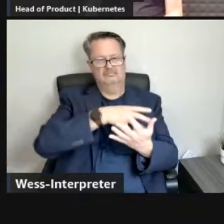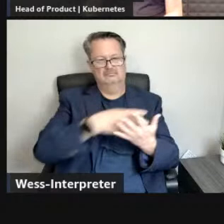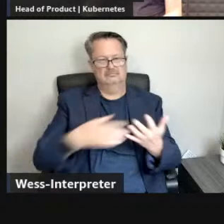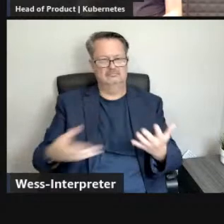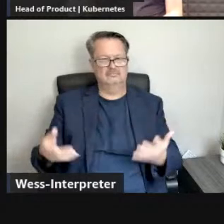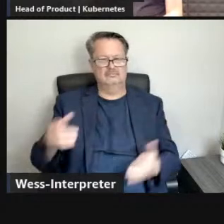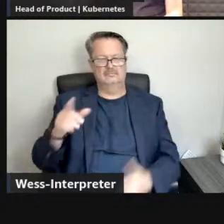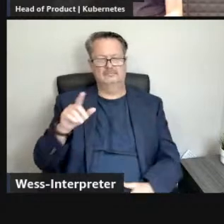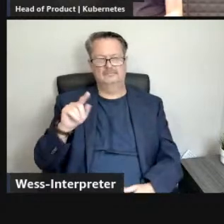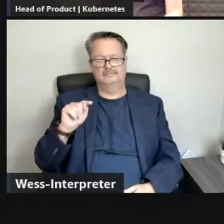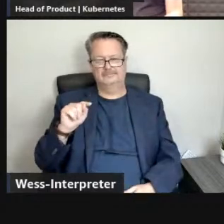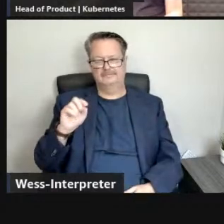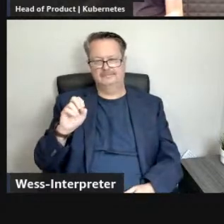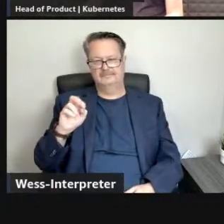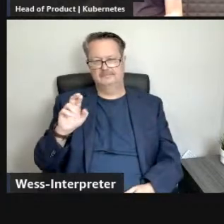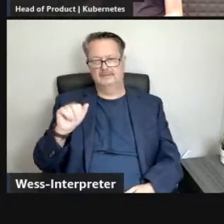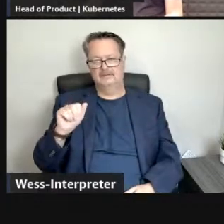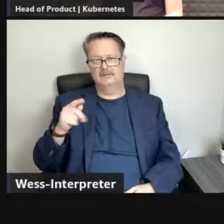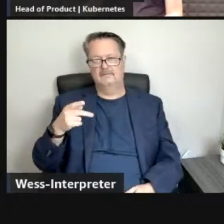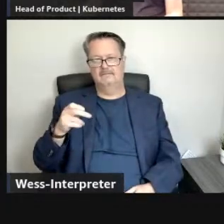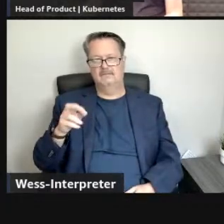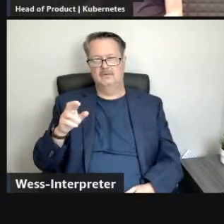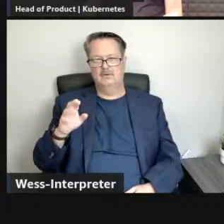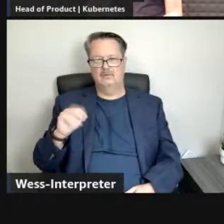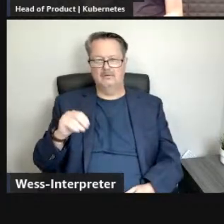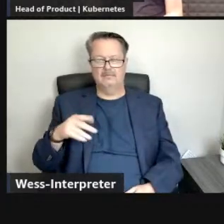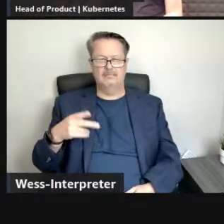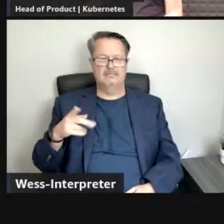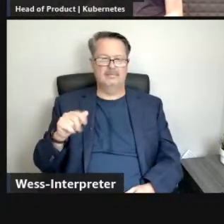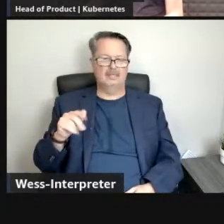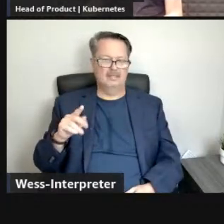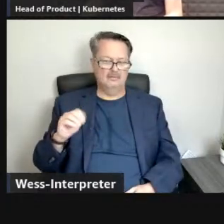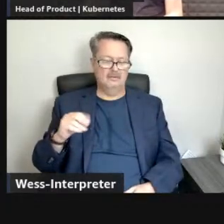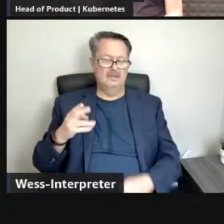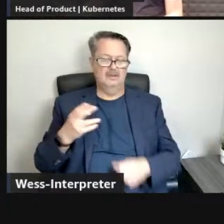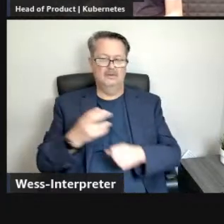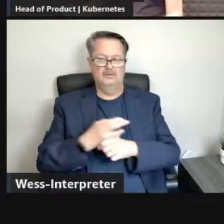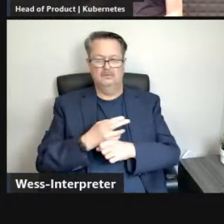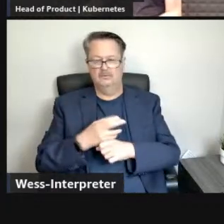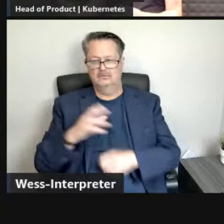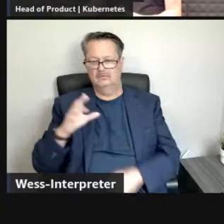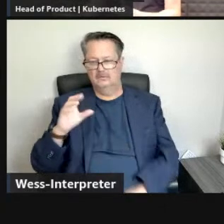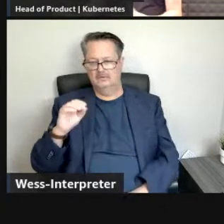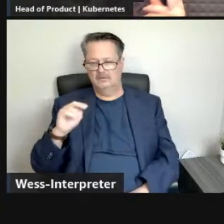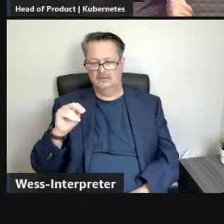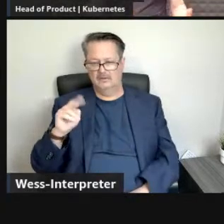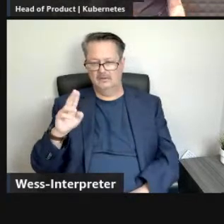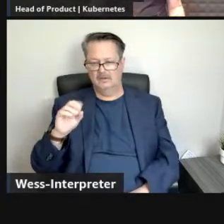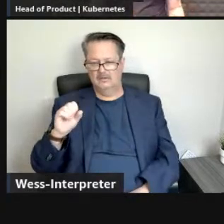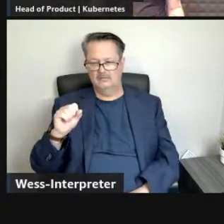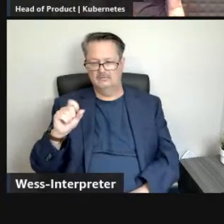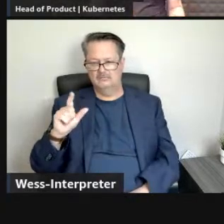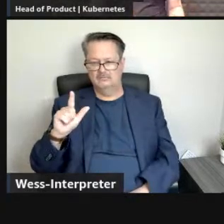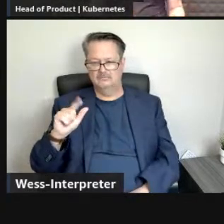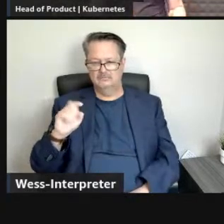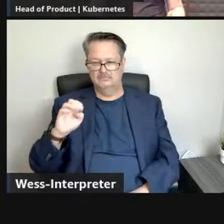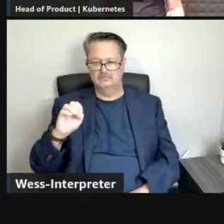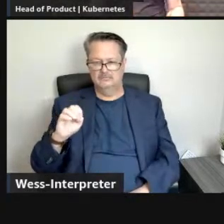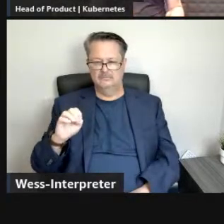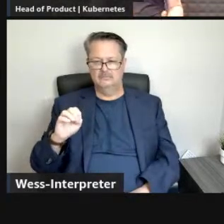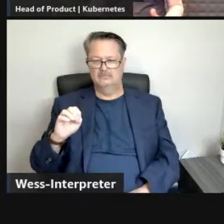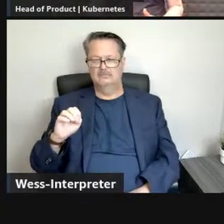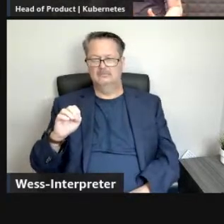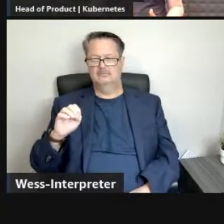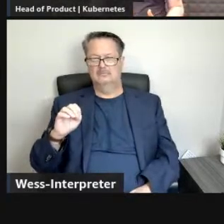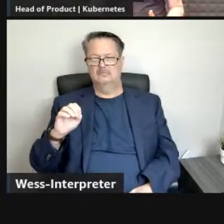CloudFormation. You can use the console to set this up if you want, though we find that as people go into production, they tend to move to infrastructure as code